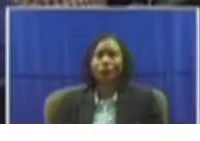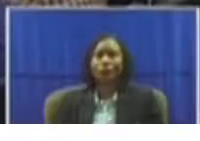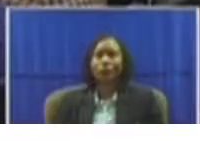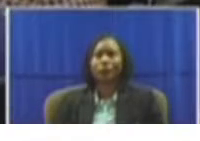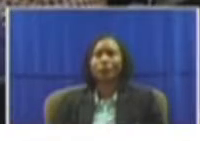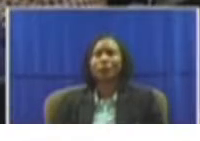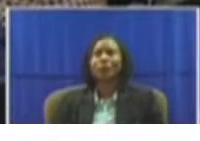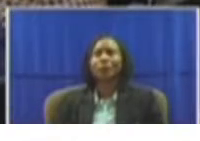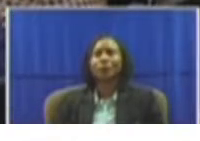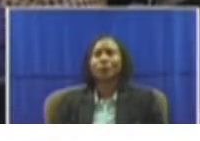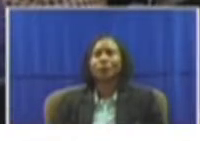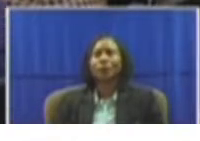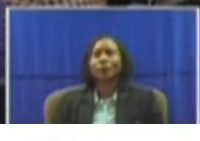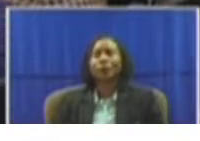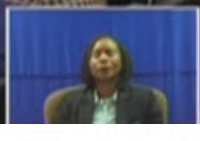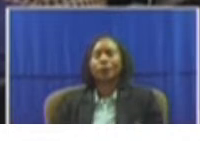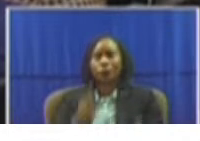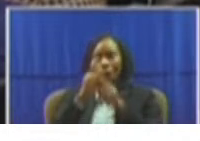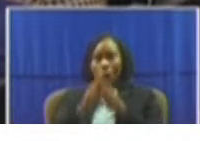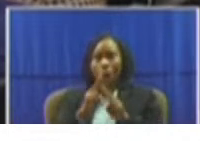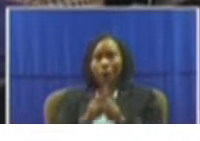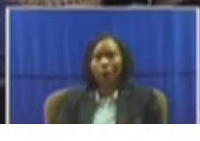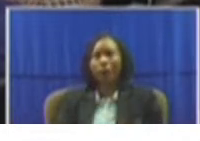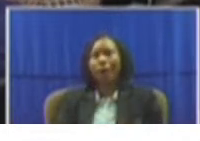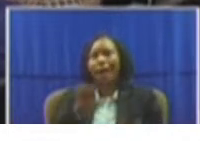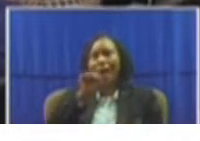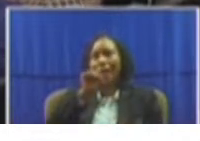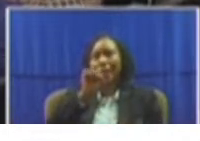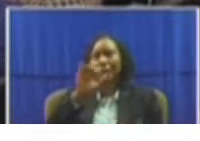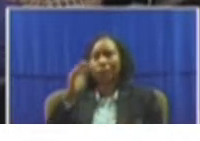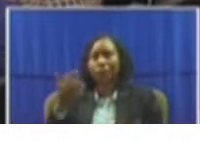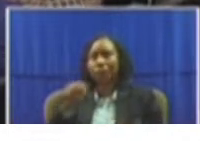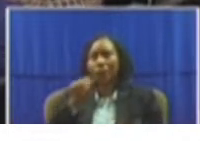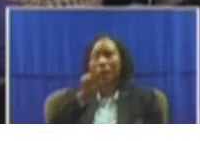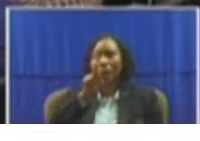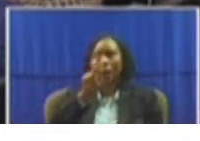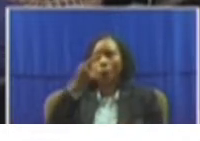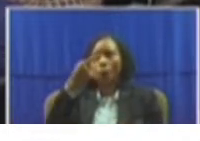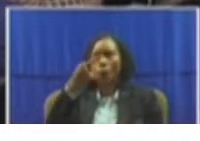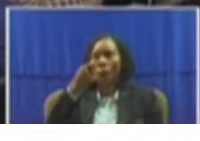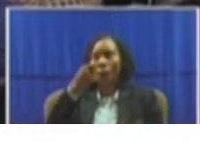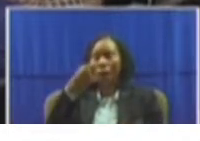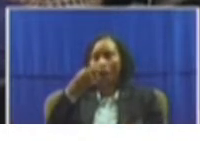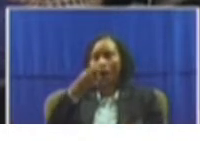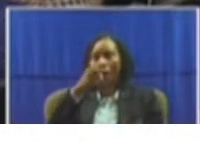Honorable S. Kwahube, Siviwe Kwahube.